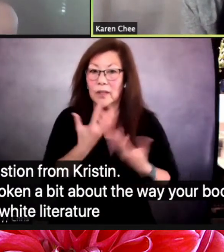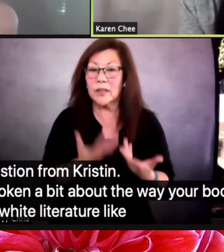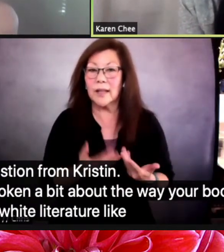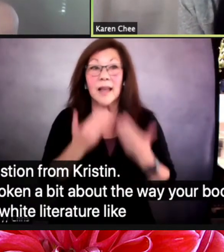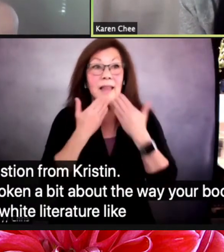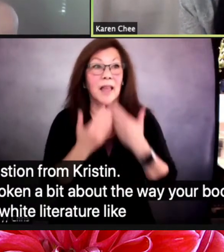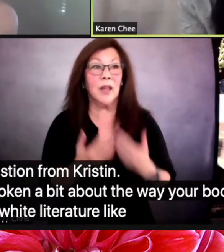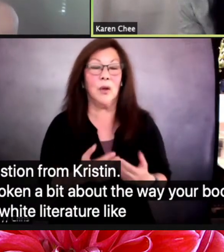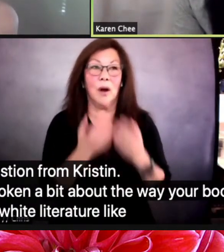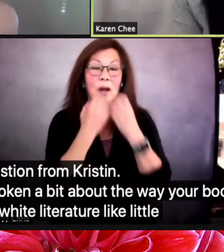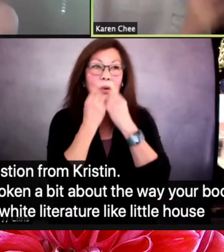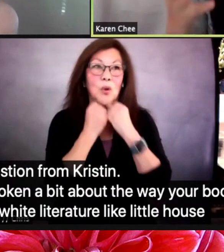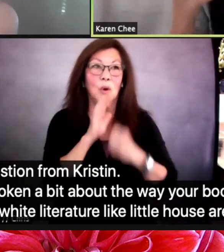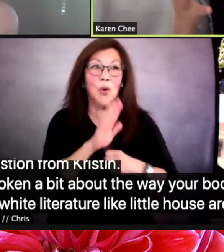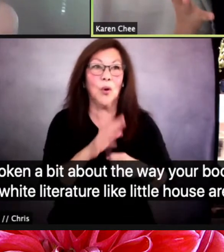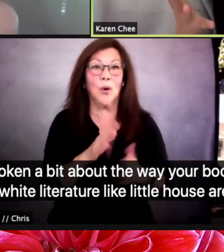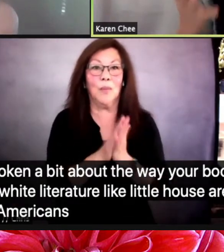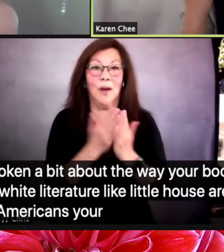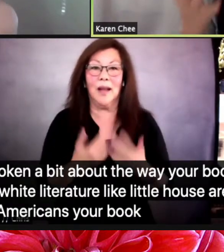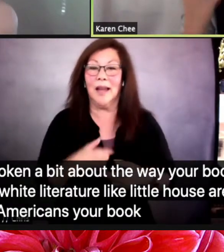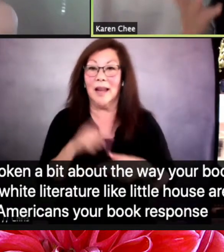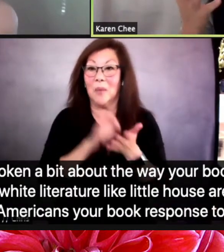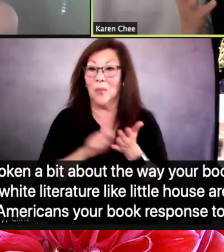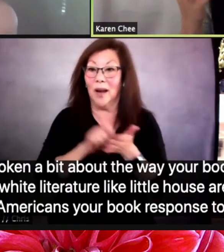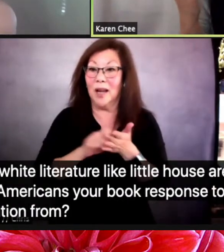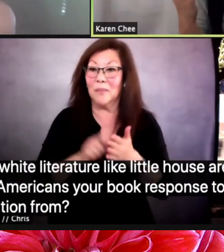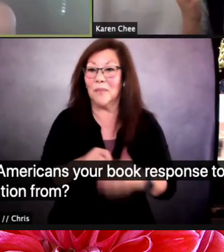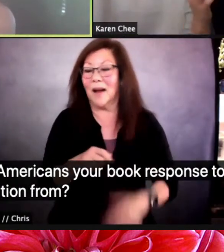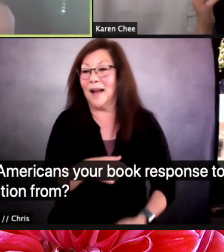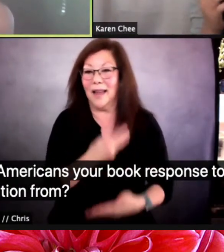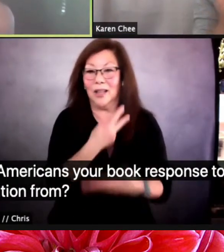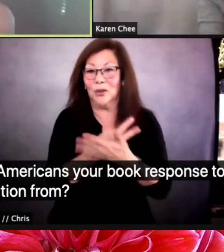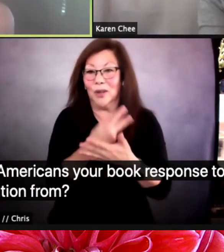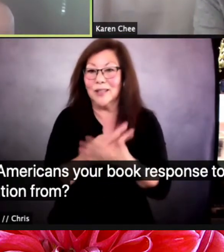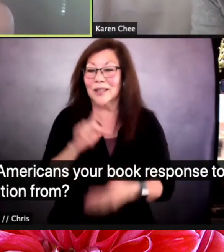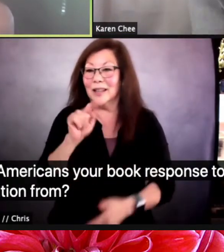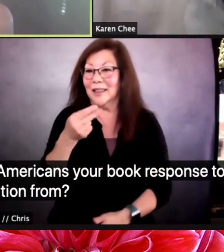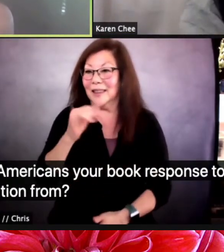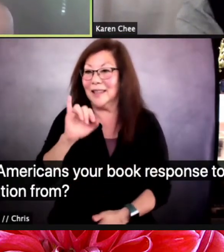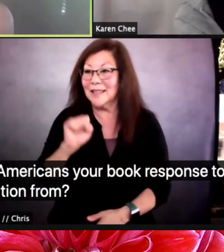your book, and I'm writing my undergraduate thesis on it. That's so cool. God, that's